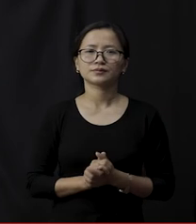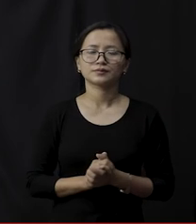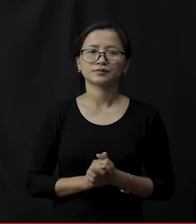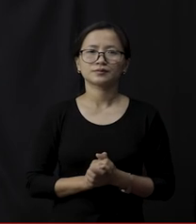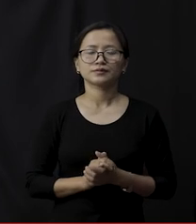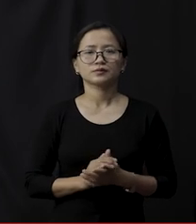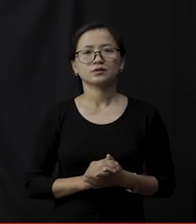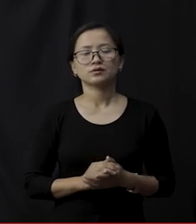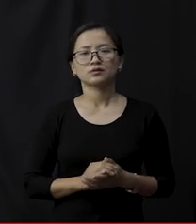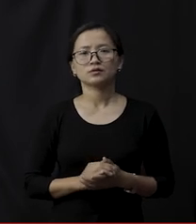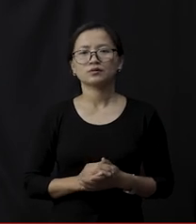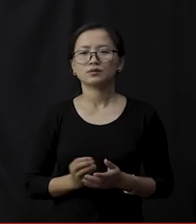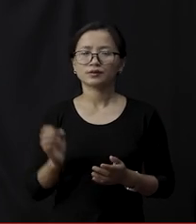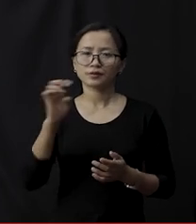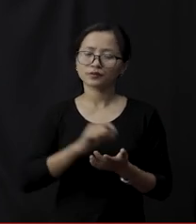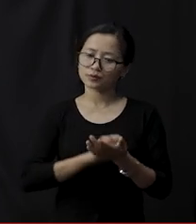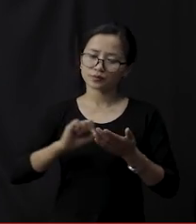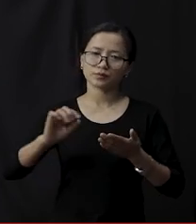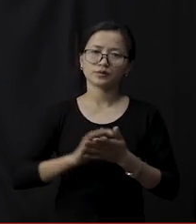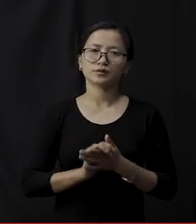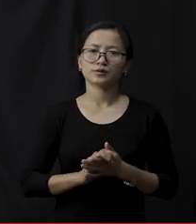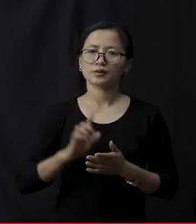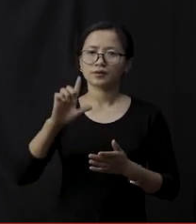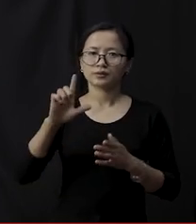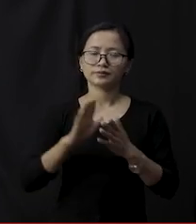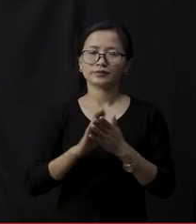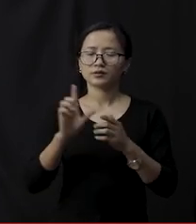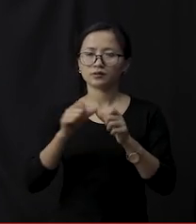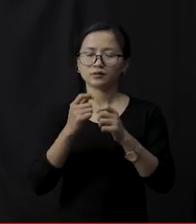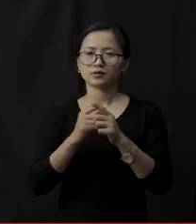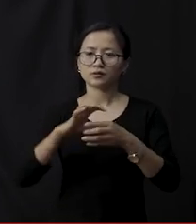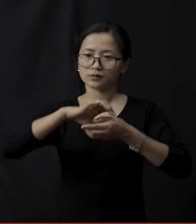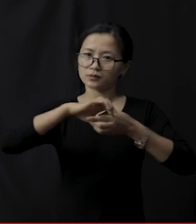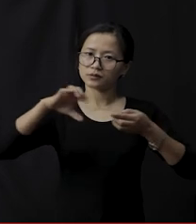Or a rose plant, or you can even write a lady's finger plant.